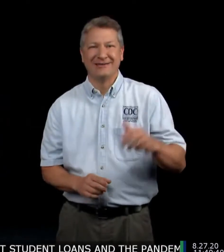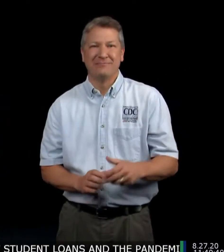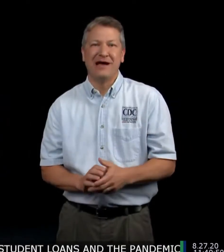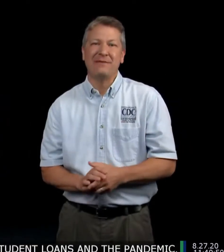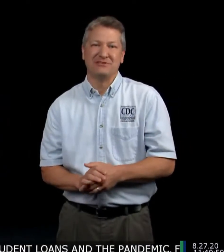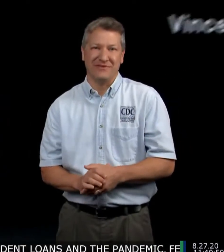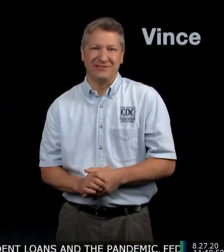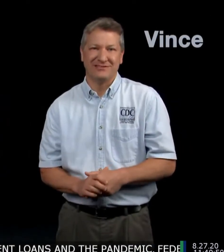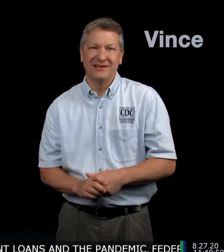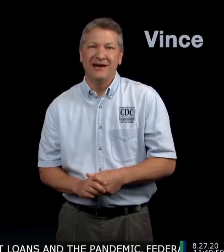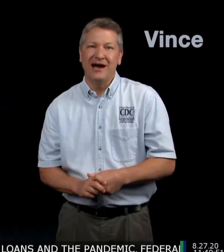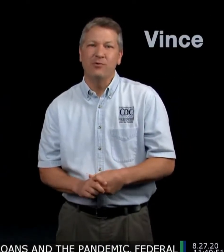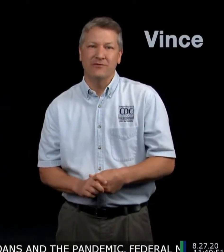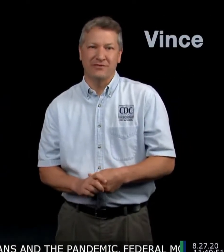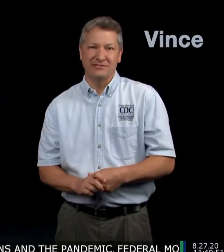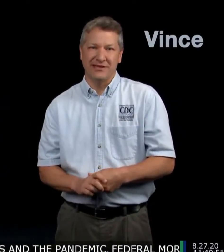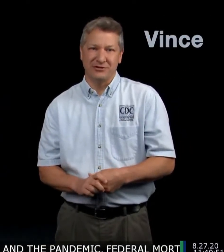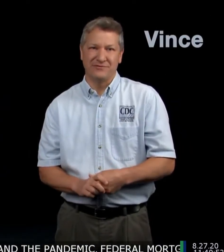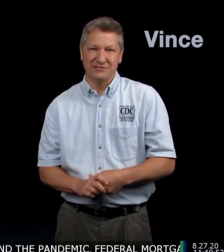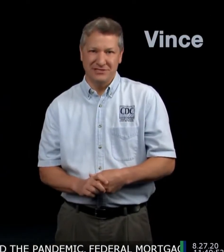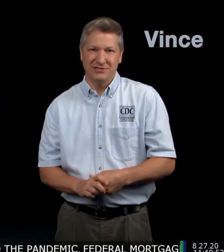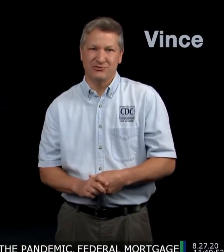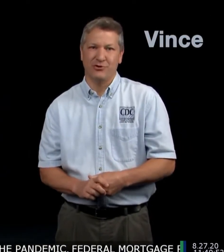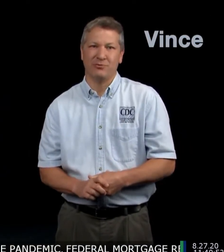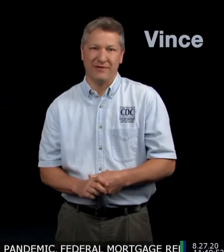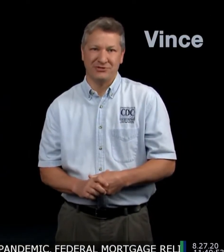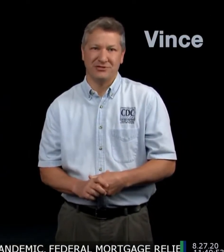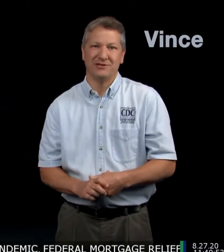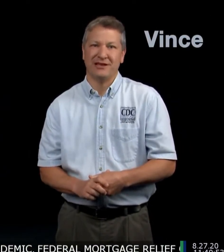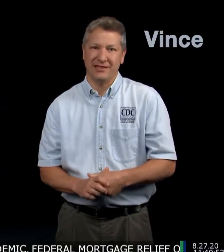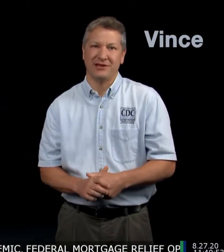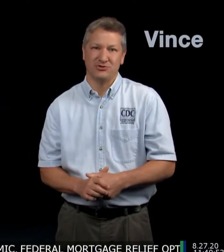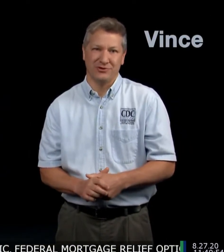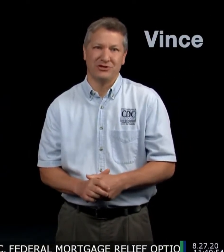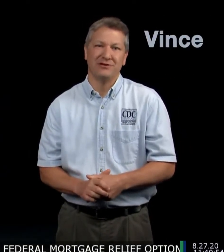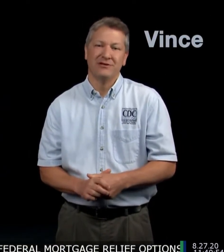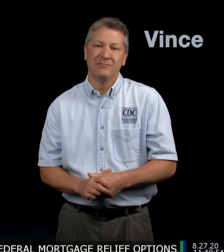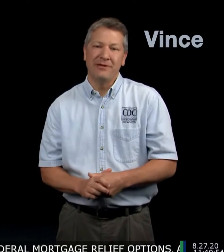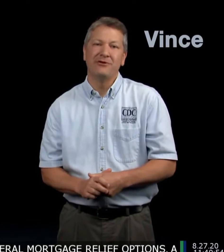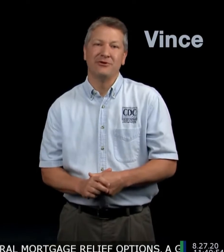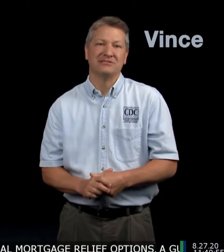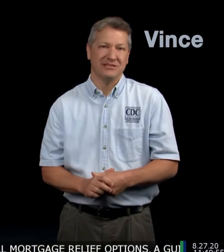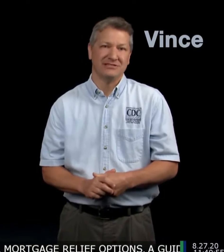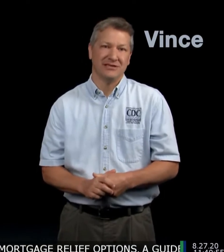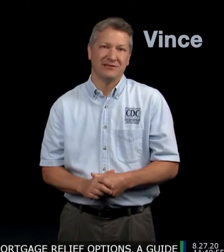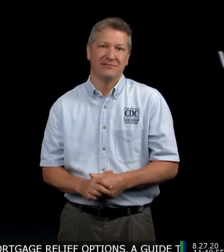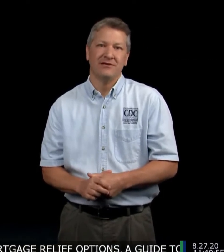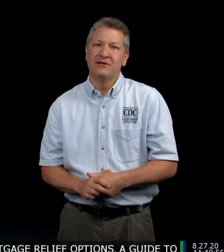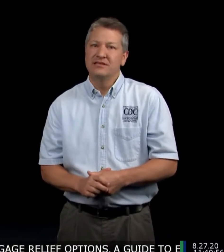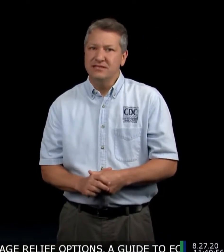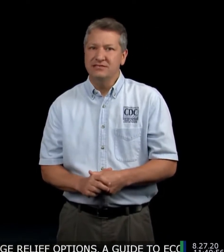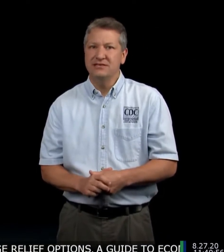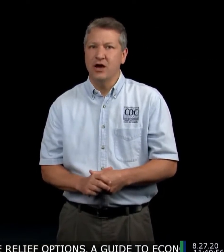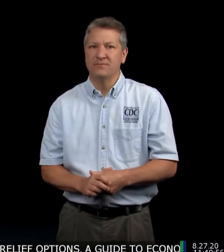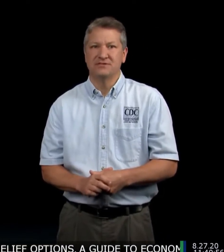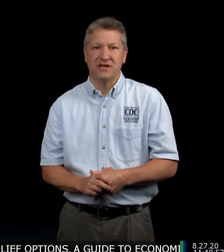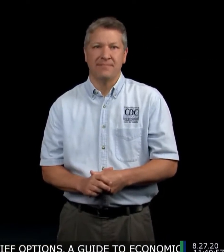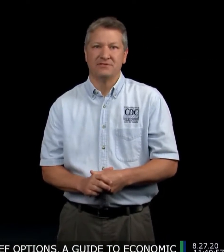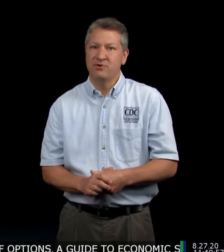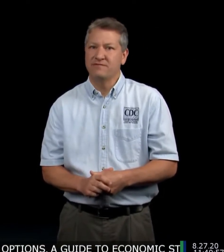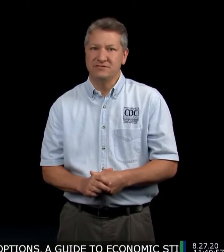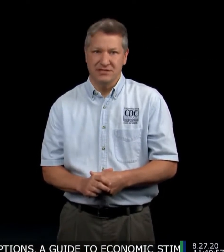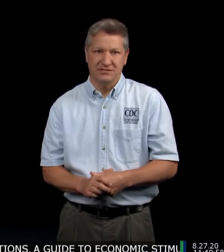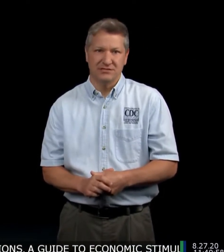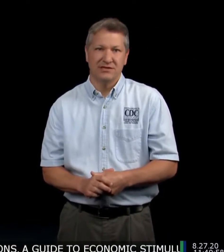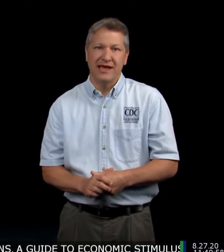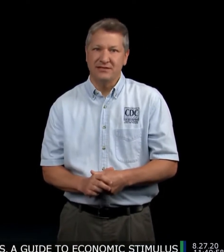Hi, my name is Vince. I work for the Centers for Disease Control and Prevention in Atlanta, Georgia, better known as CDC. CDC helps to stop